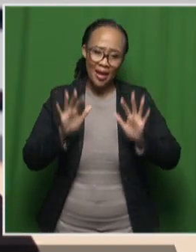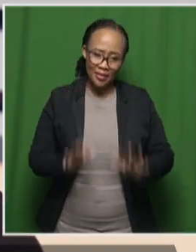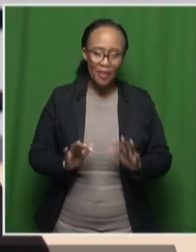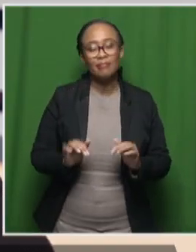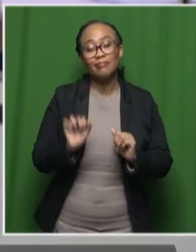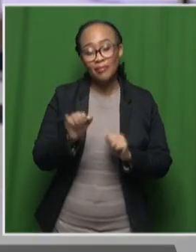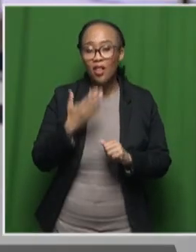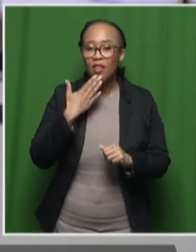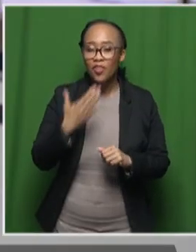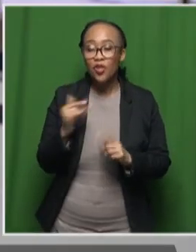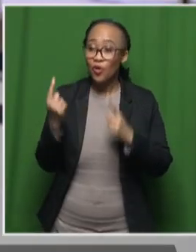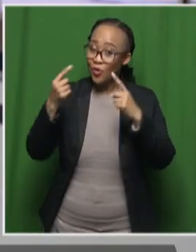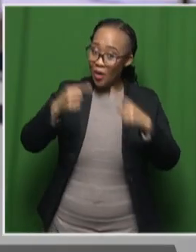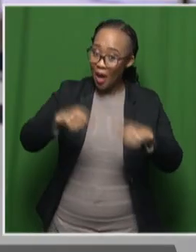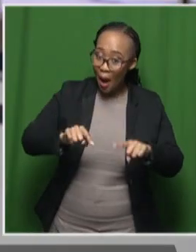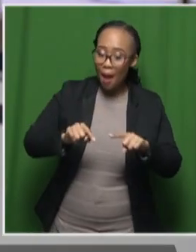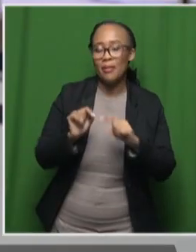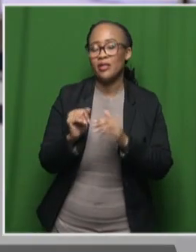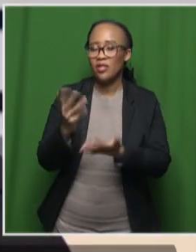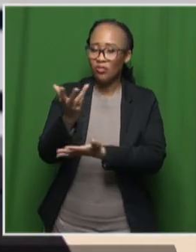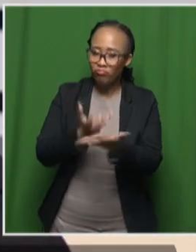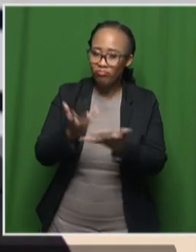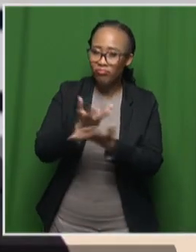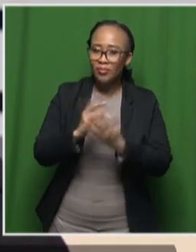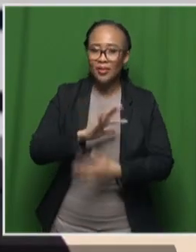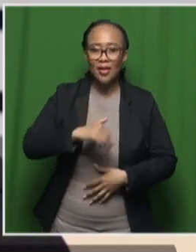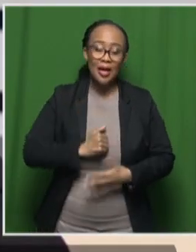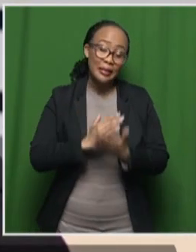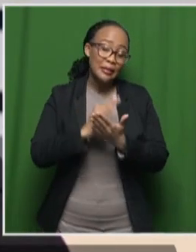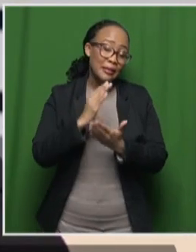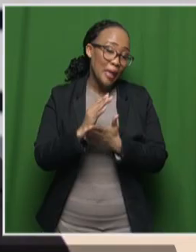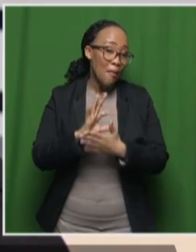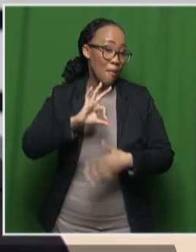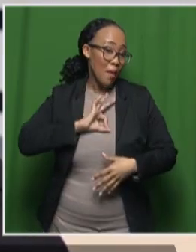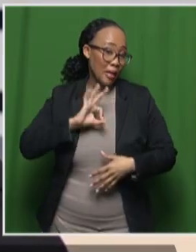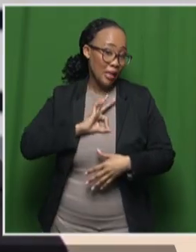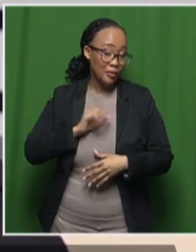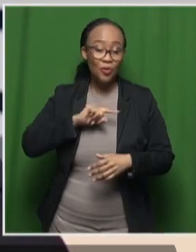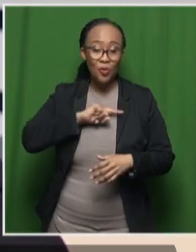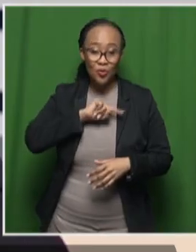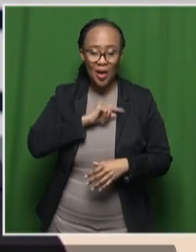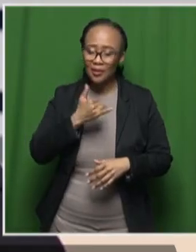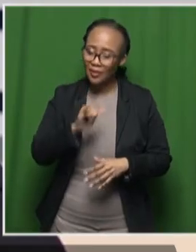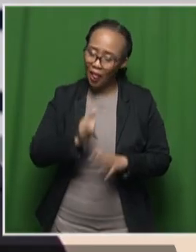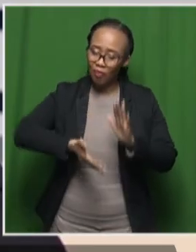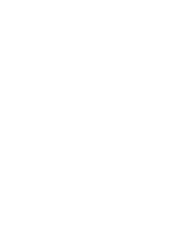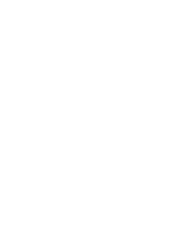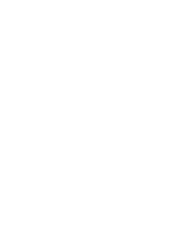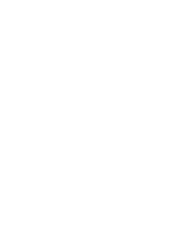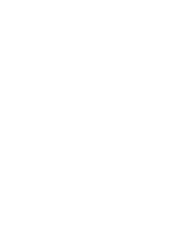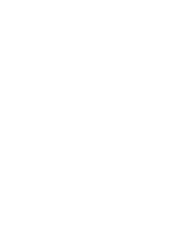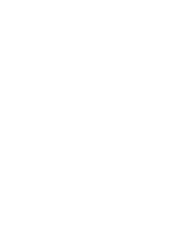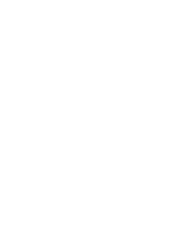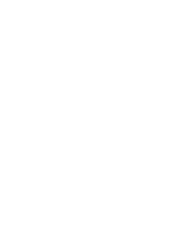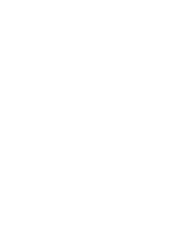to us about some of the medal hopefuls that we've still got to go at the Olympics. A full jam-packed week ahead of us.